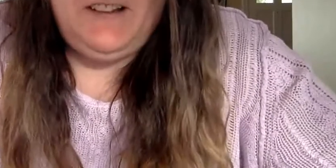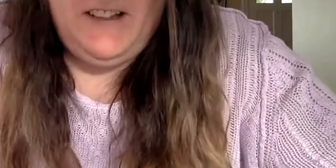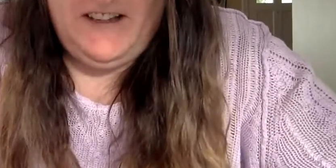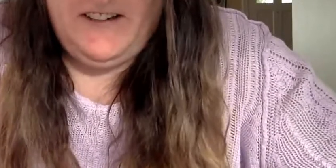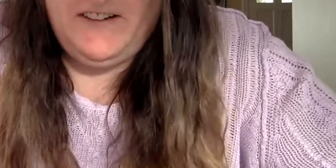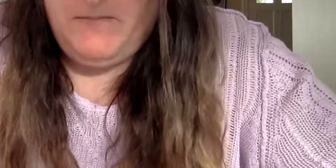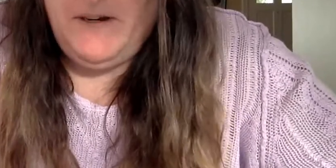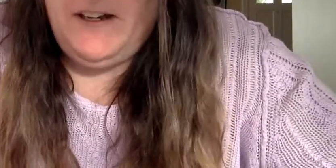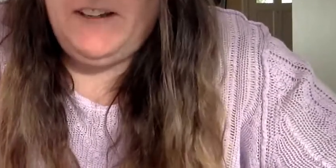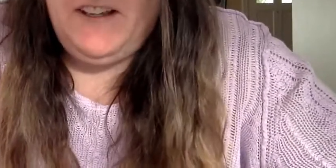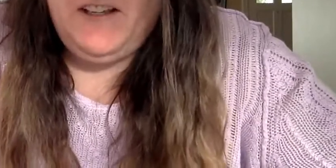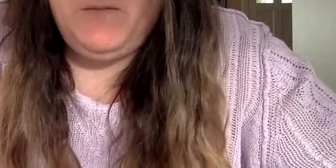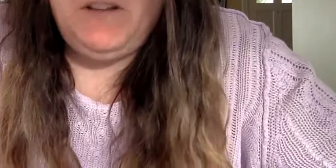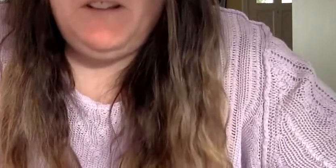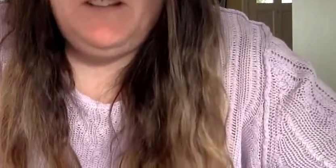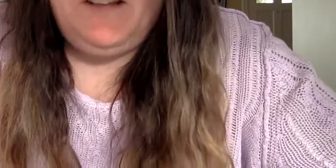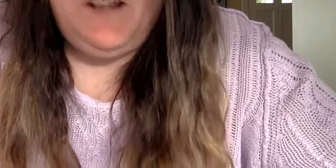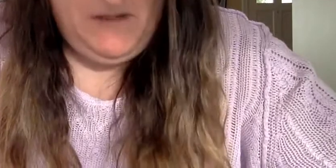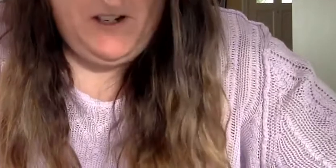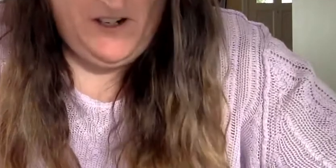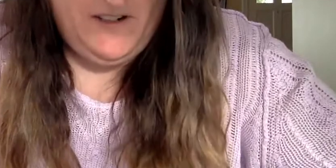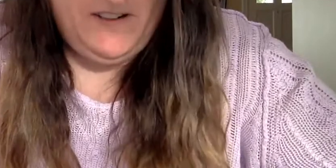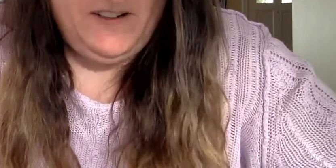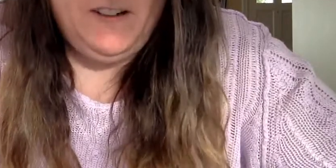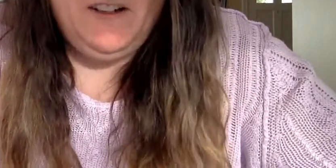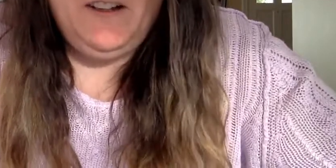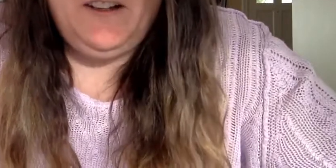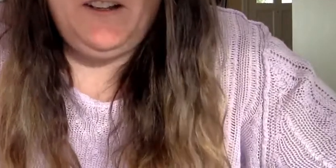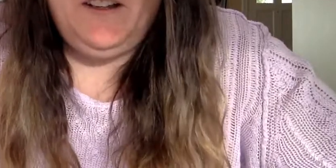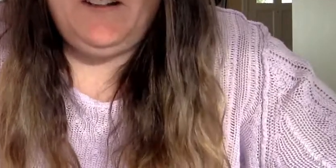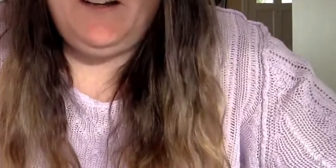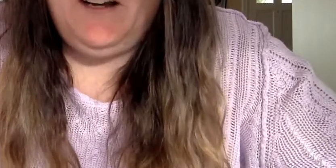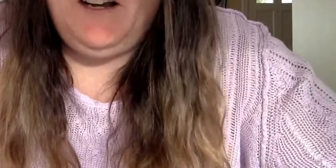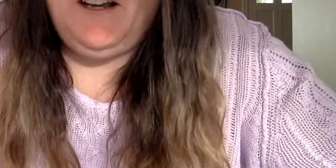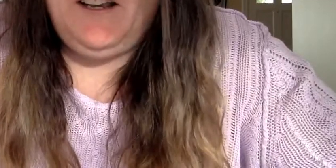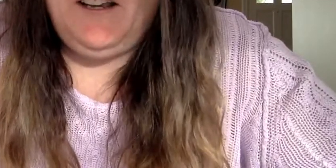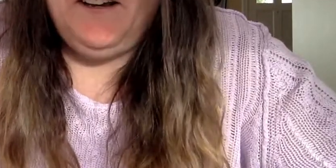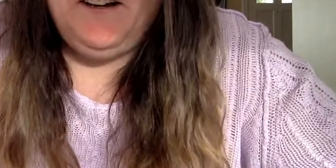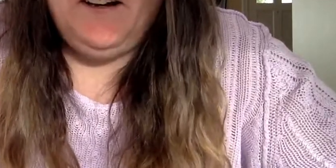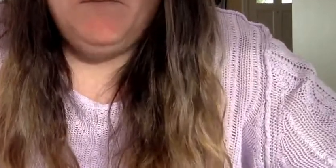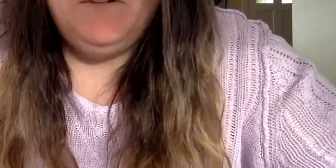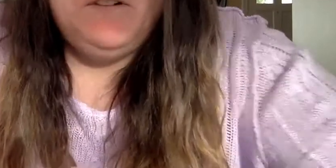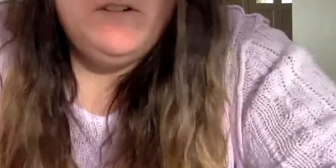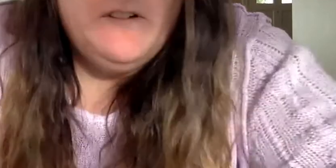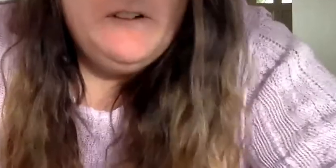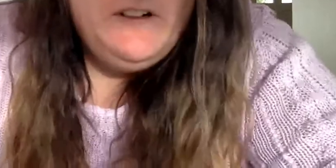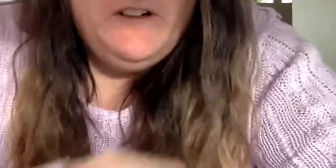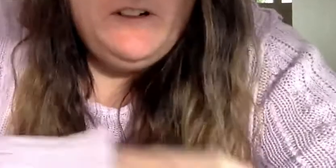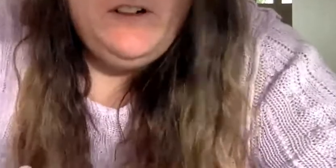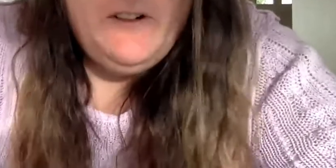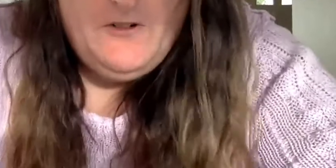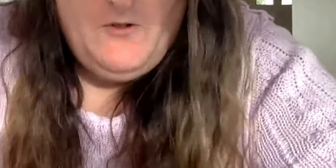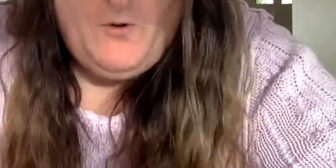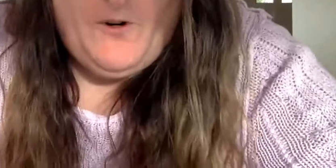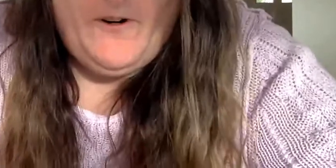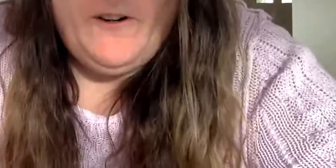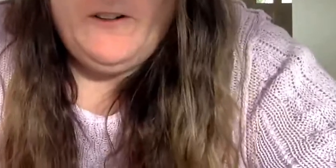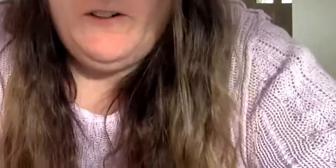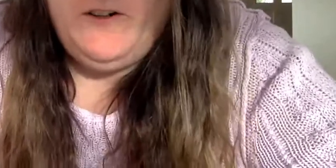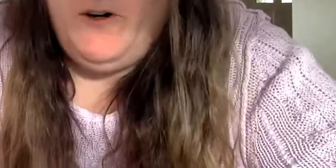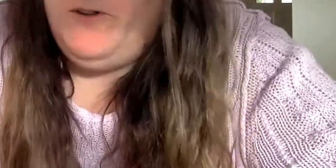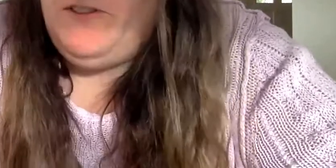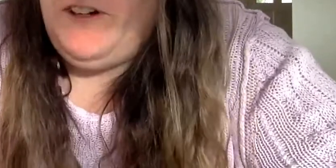Hello, Internet Land. My name is Amy Hart, and I am